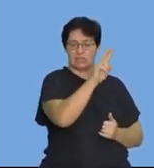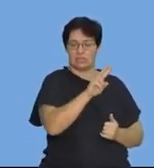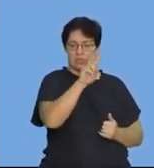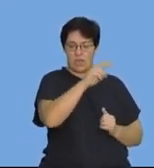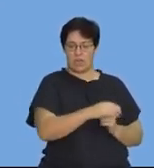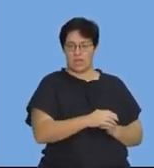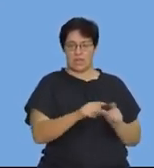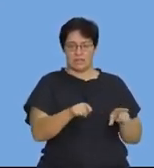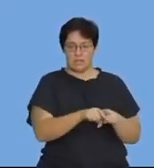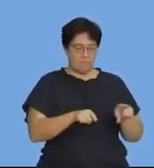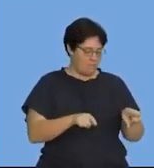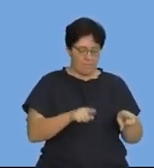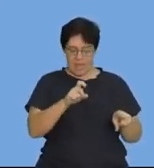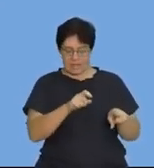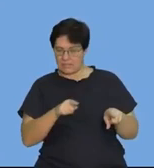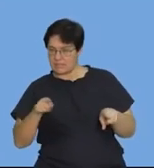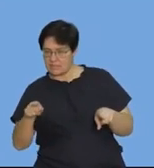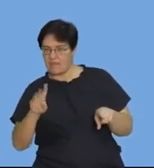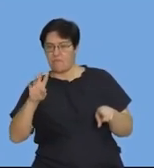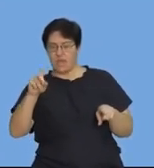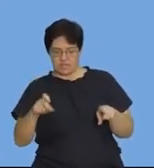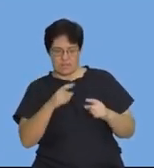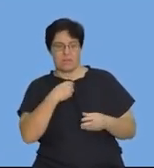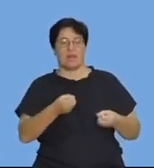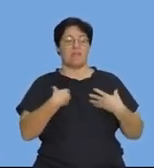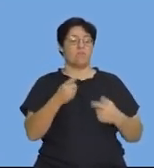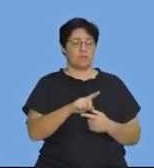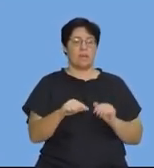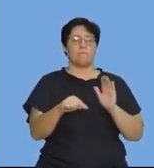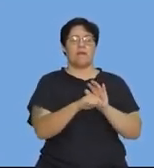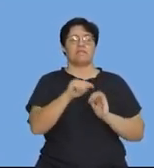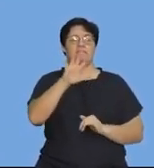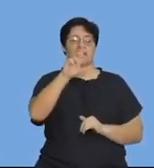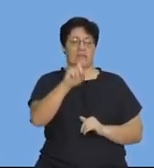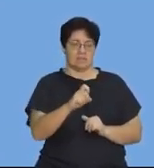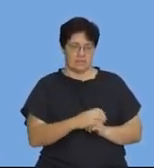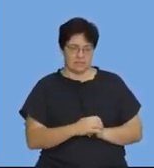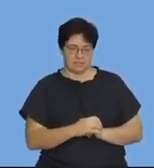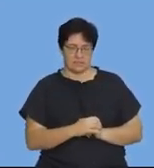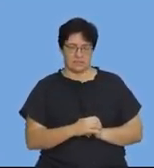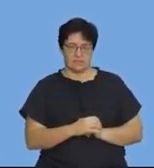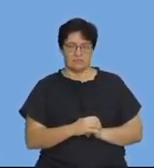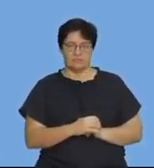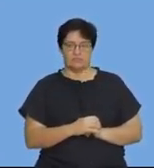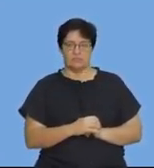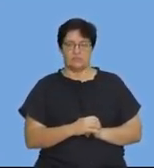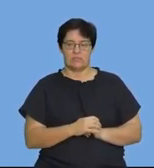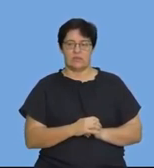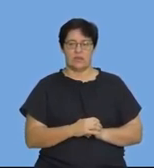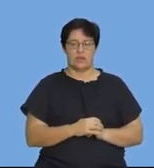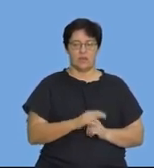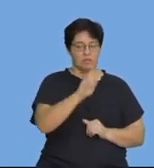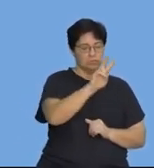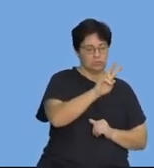term, the x and the 4x, which will give me minus 5x. And then the 2 and